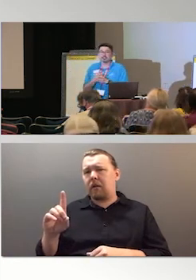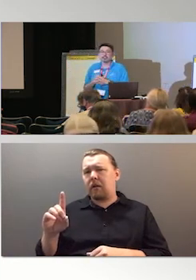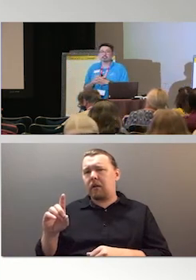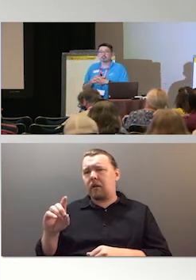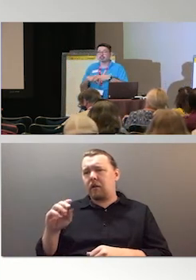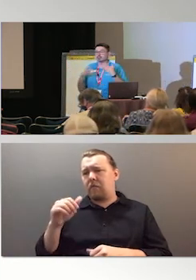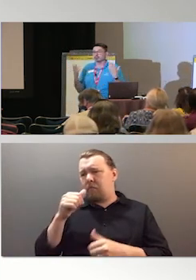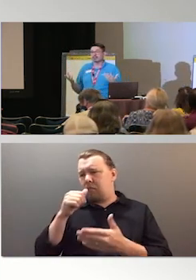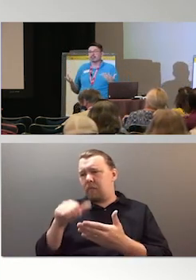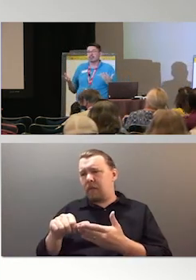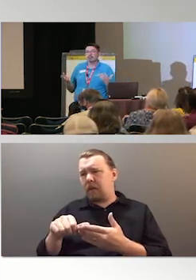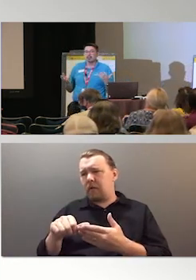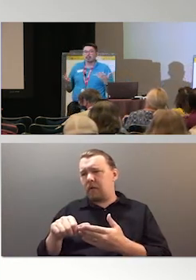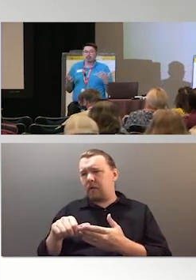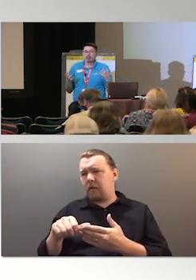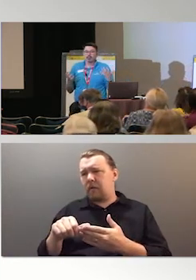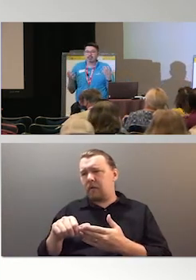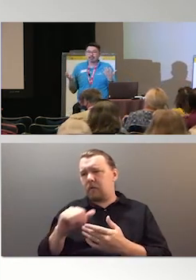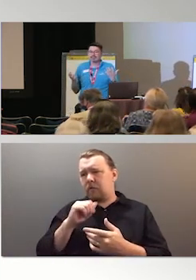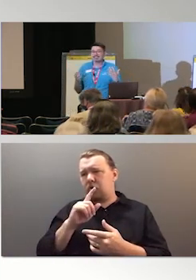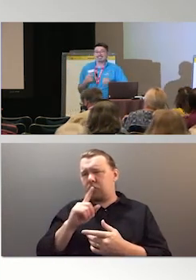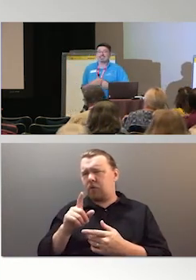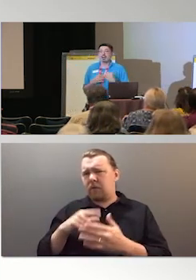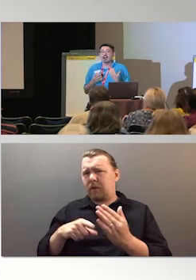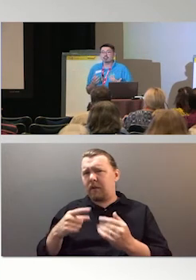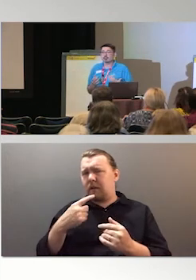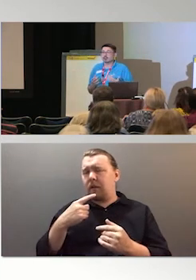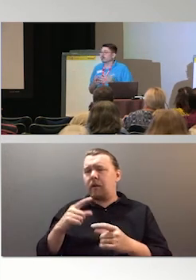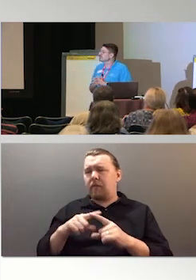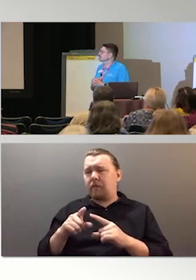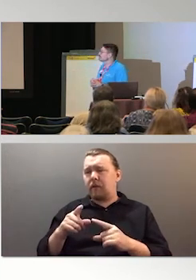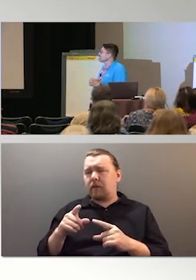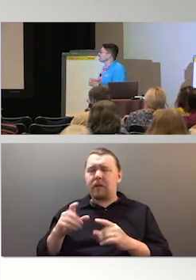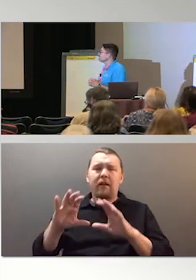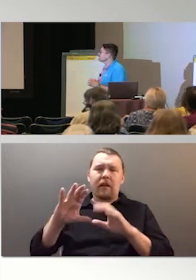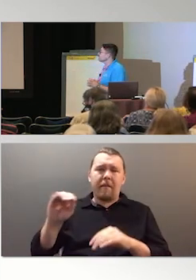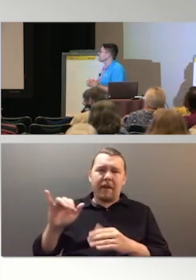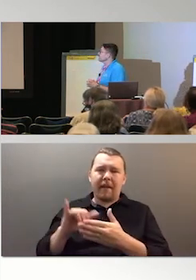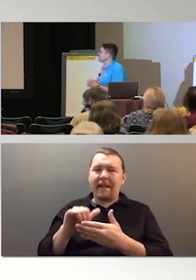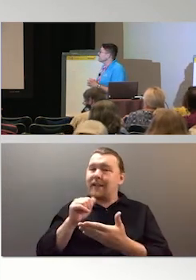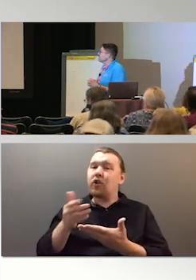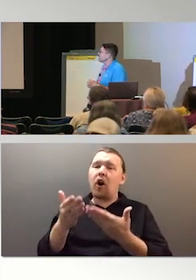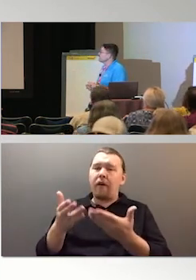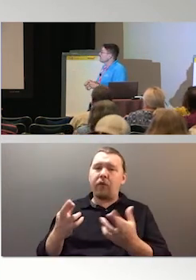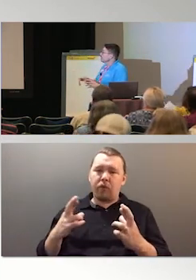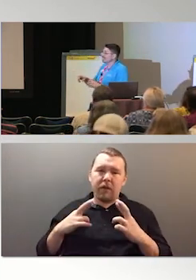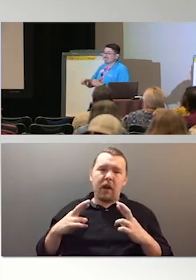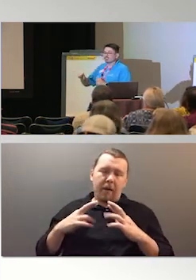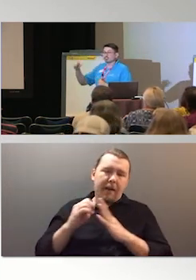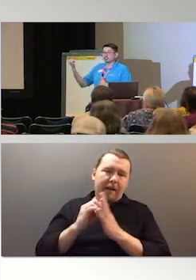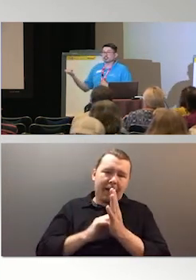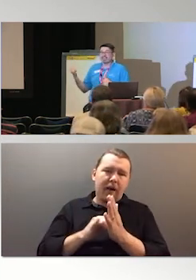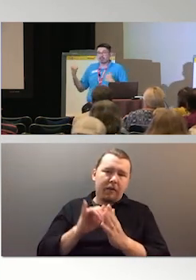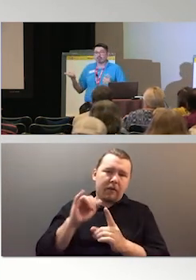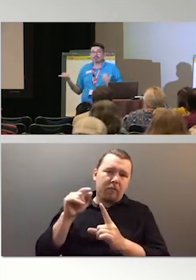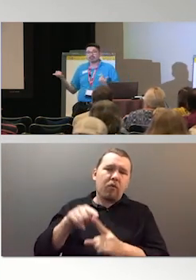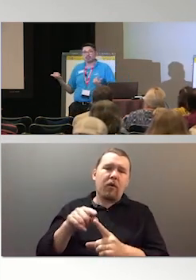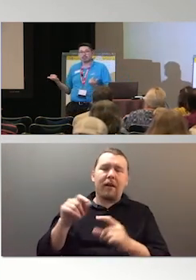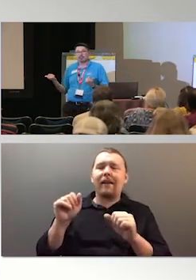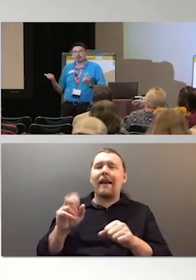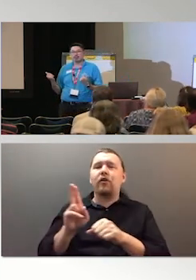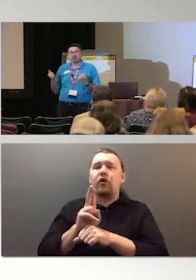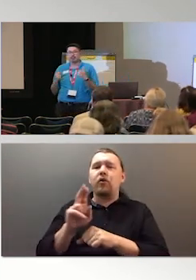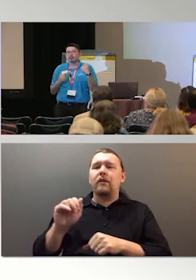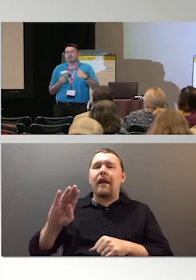or individual that's working at a company that does not offer a retirement account. They can actually use their ABLE account as